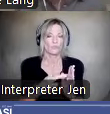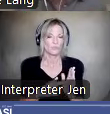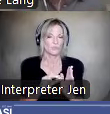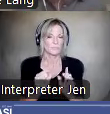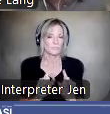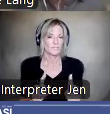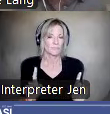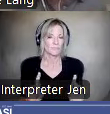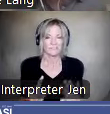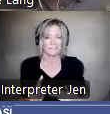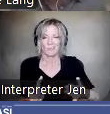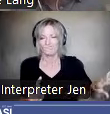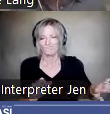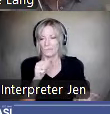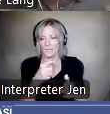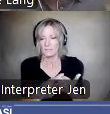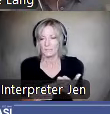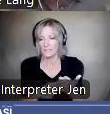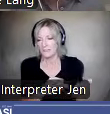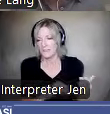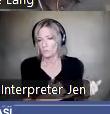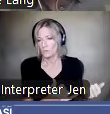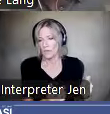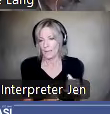we're not going to get into them today.